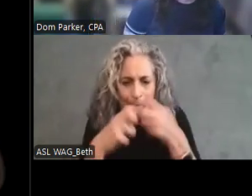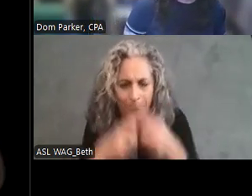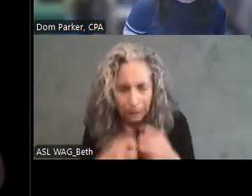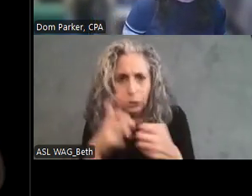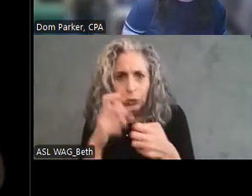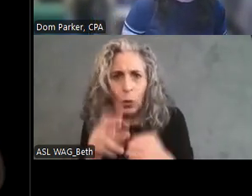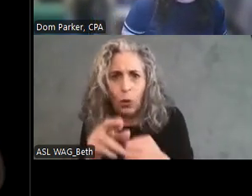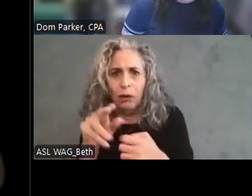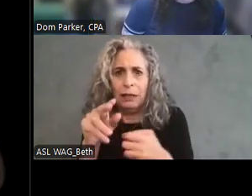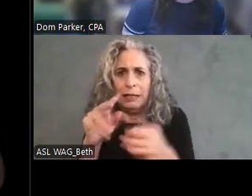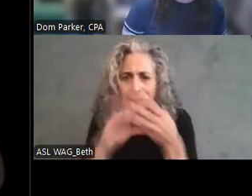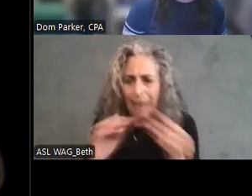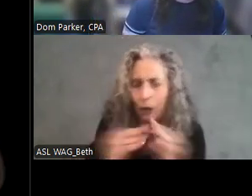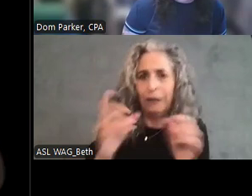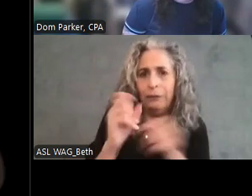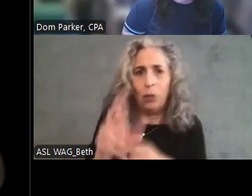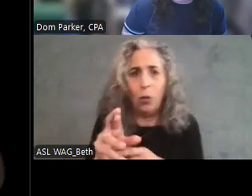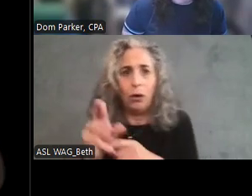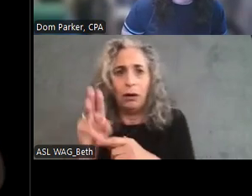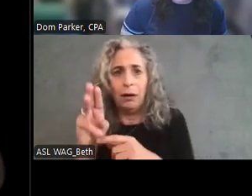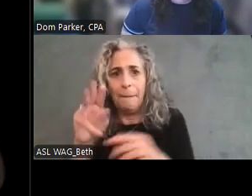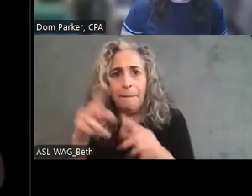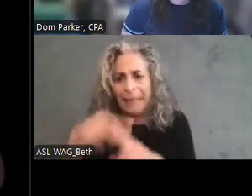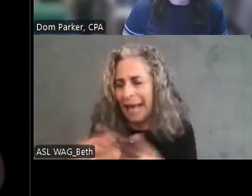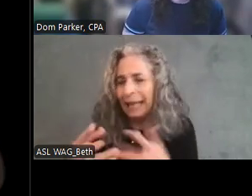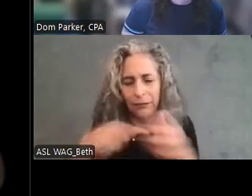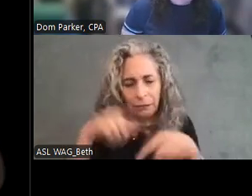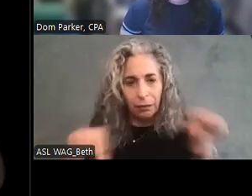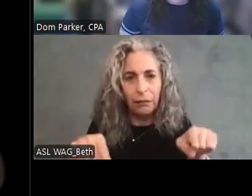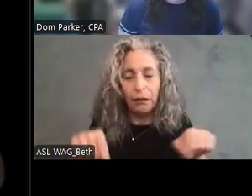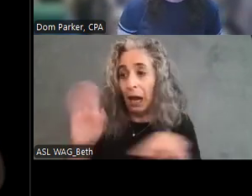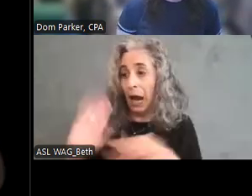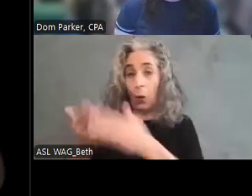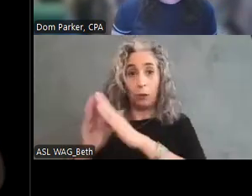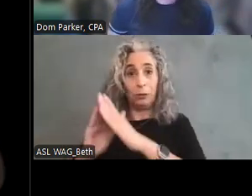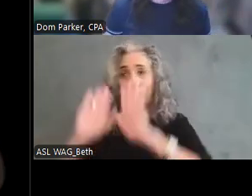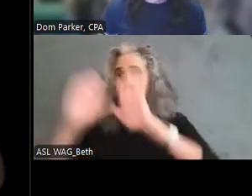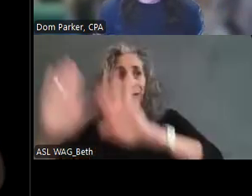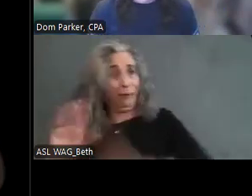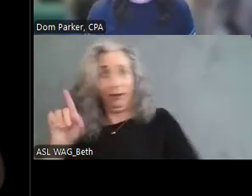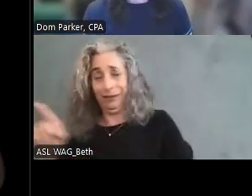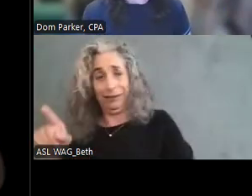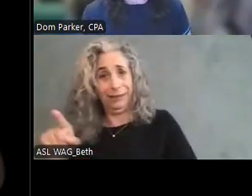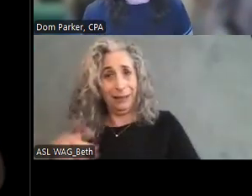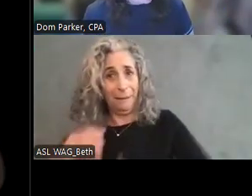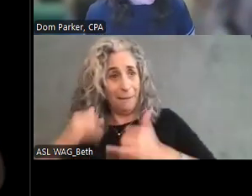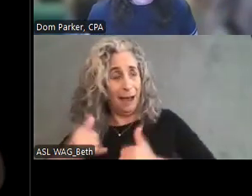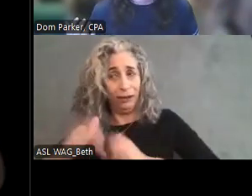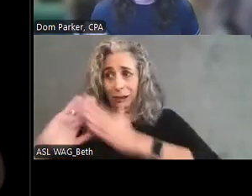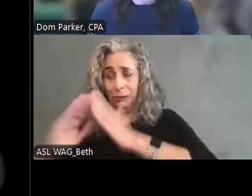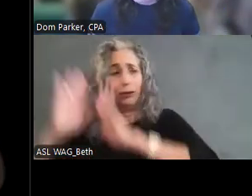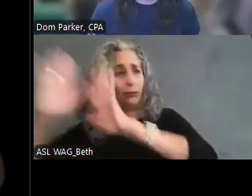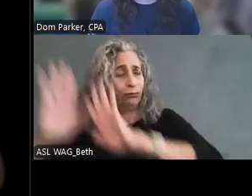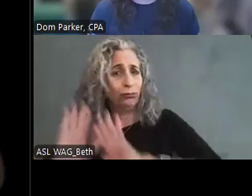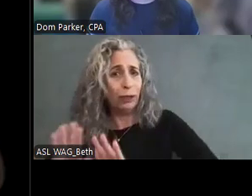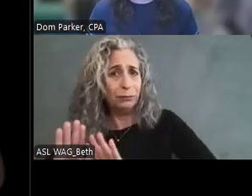And we need to be really important with our communities. Our communities are fantastic. Modern communities are incredible. There are incredible